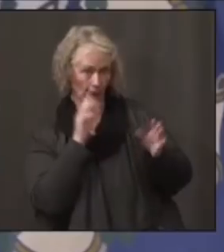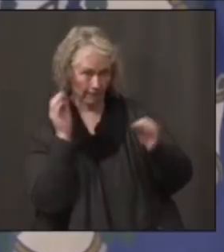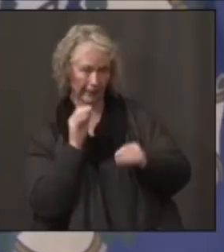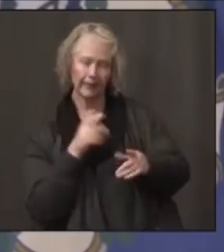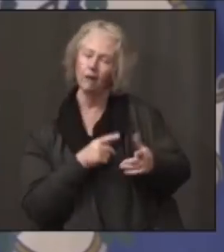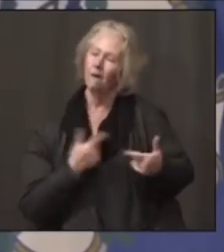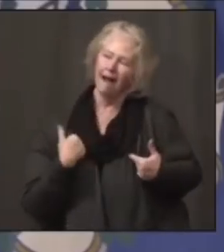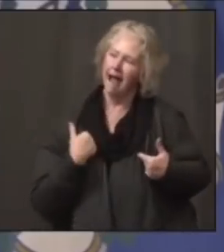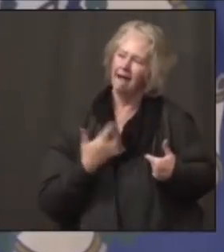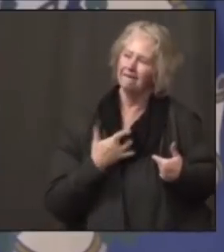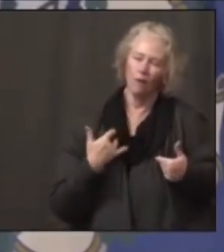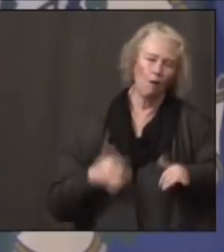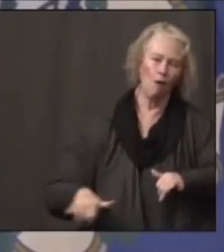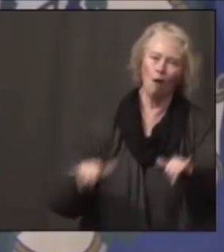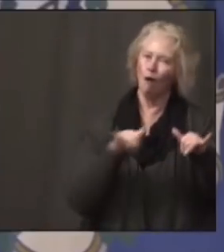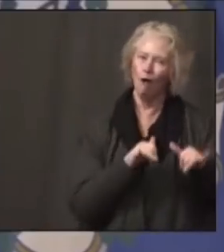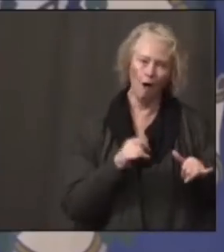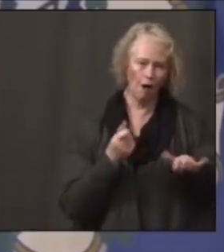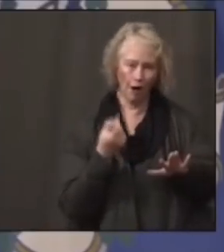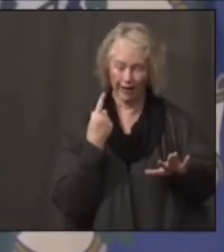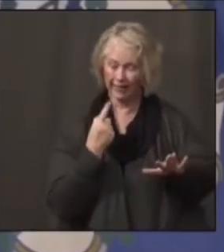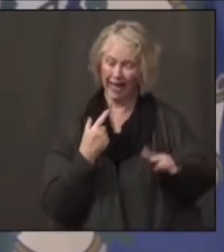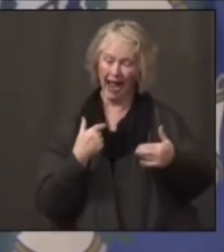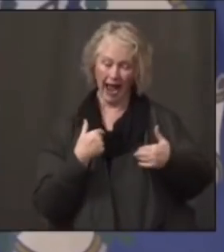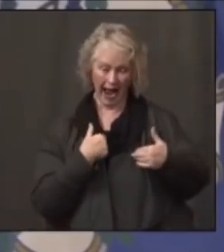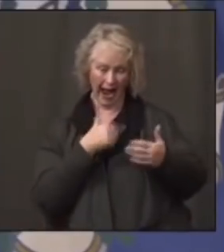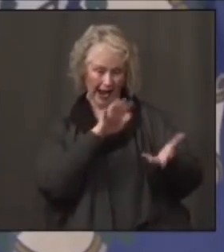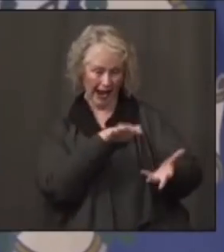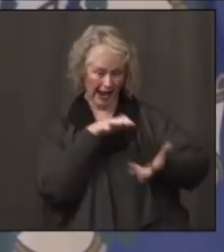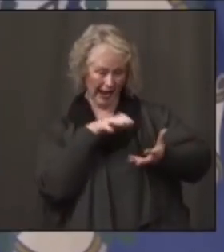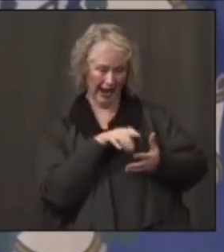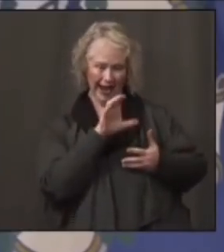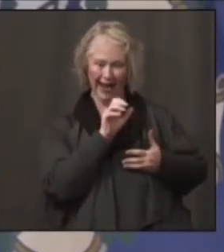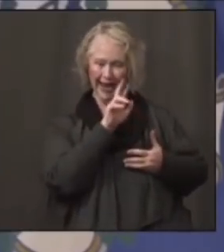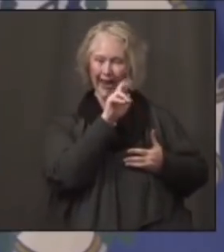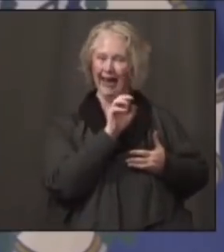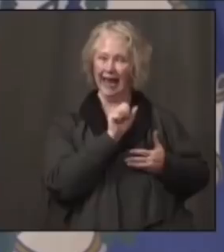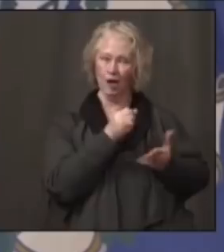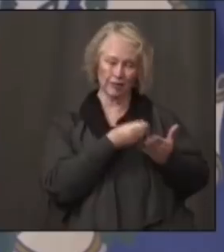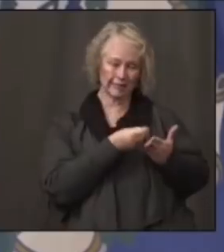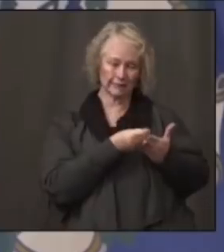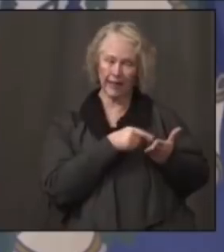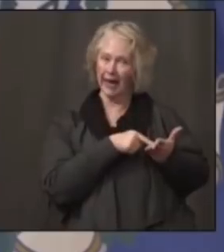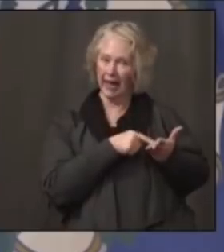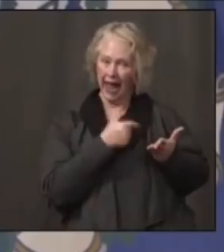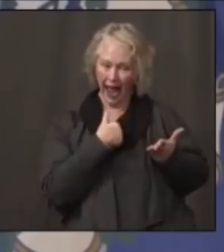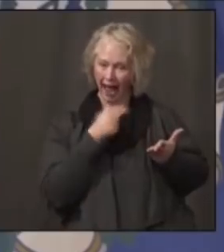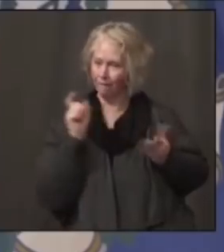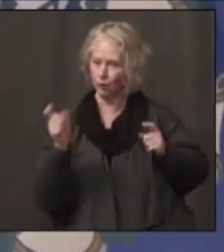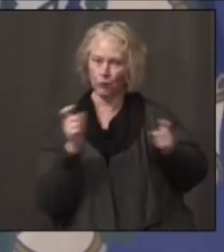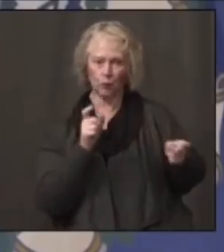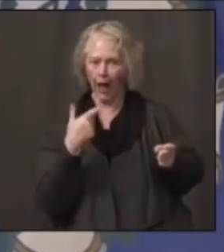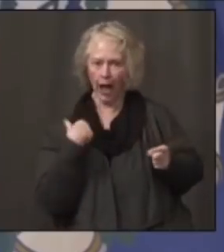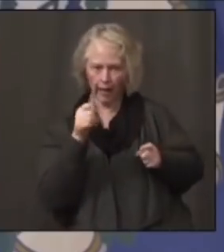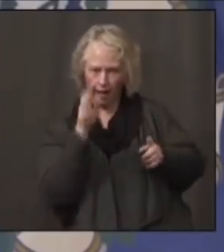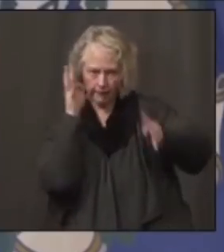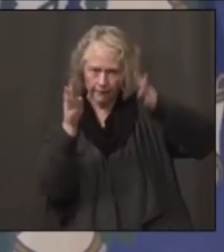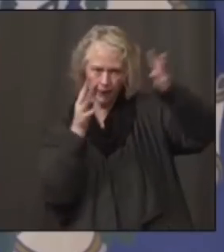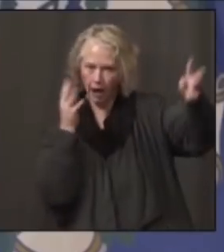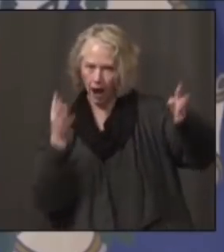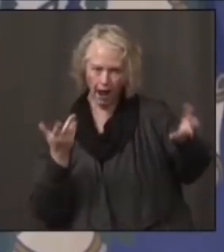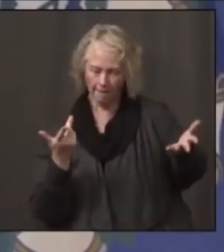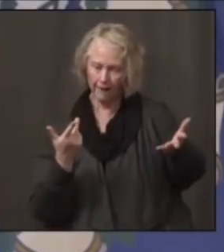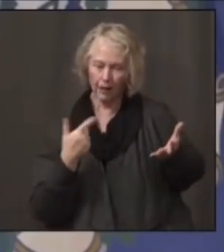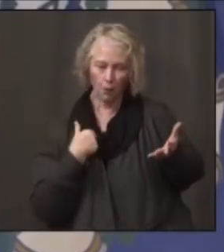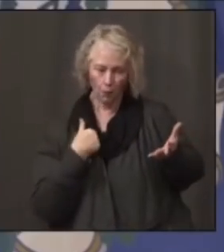truth. I'm the guy that has to allocate the CARES Act money. I just can't make up numbers. But what we've done for the very smallest businesses,